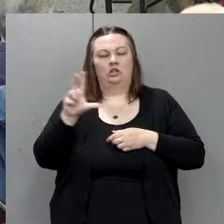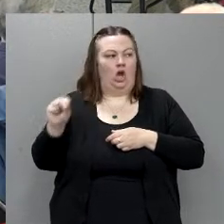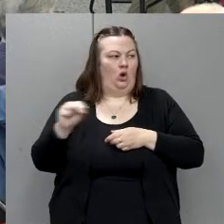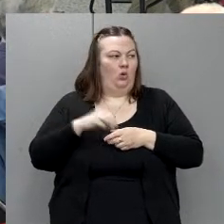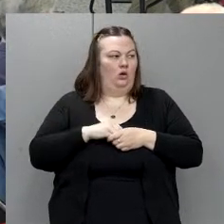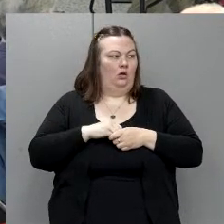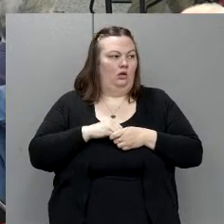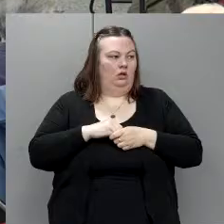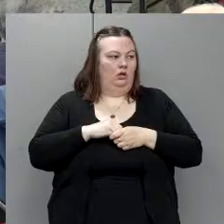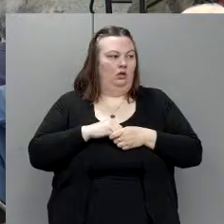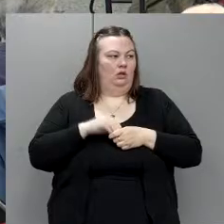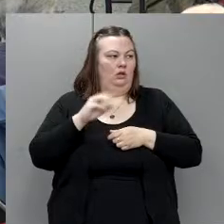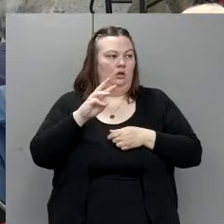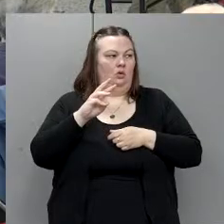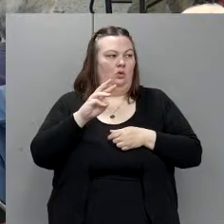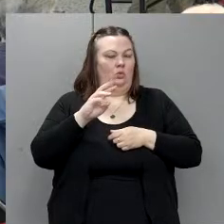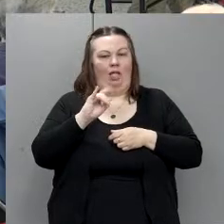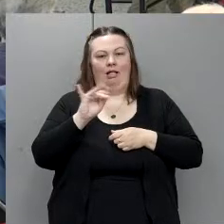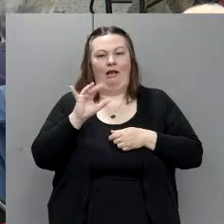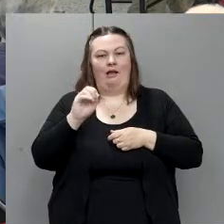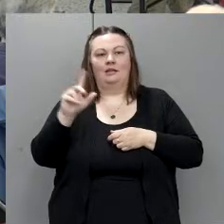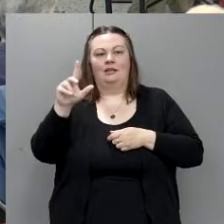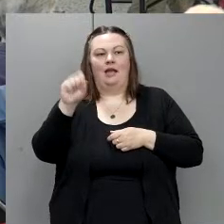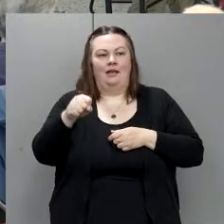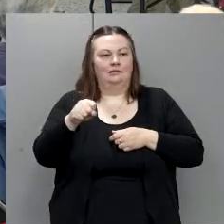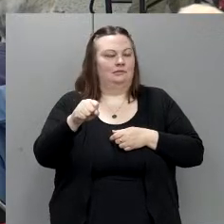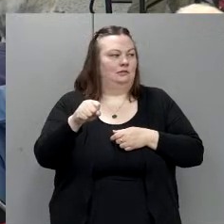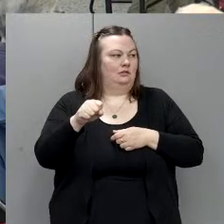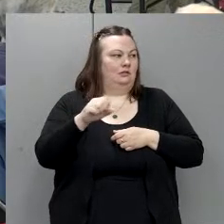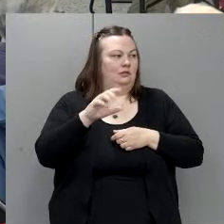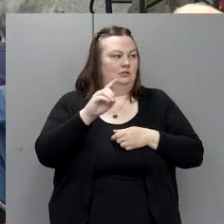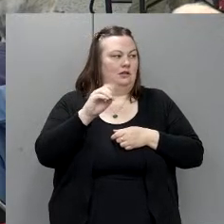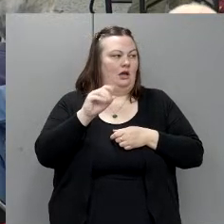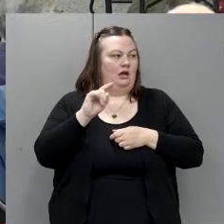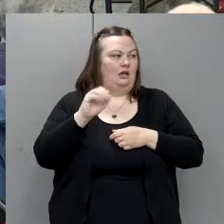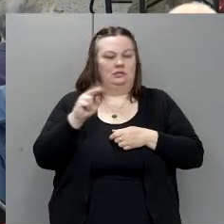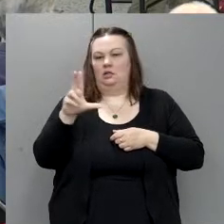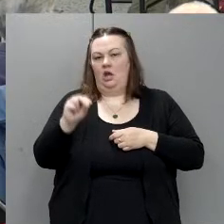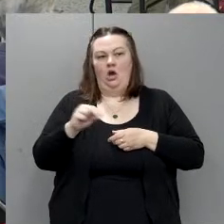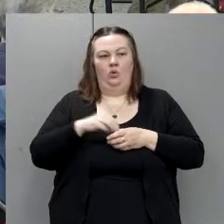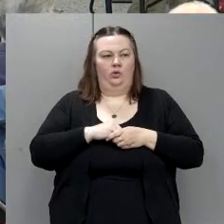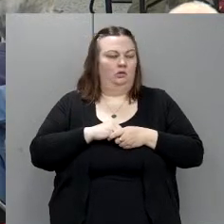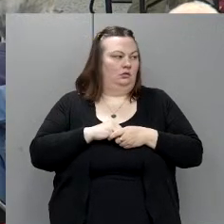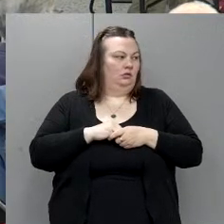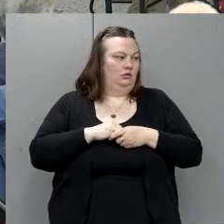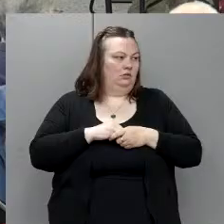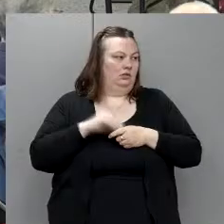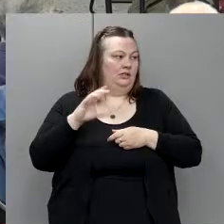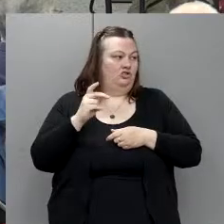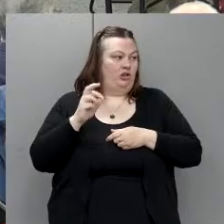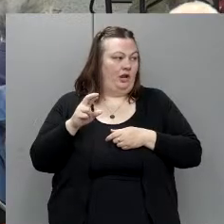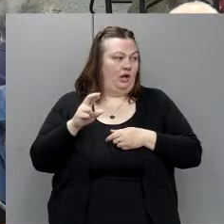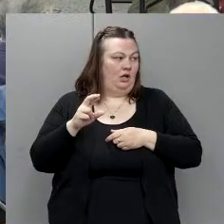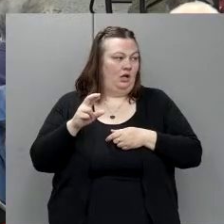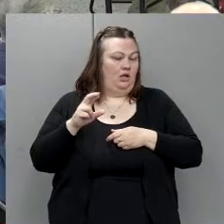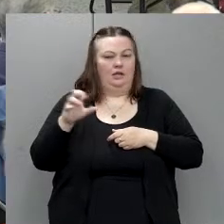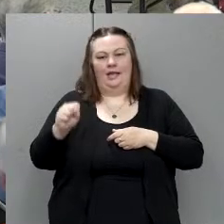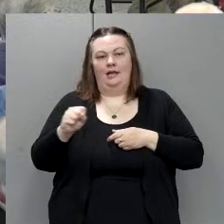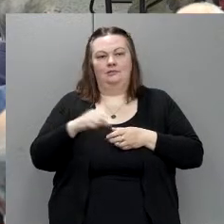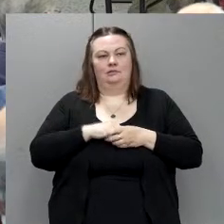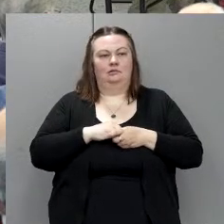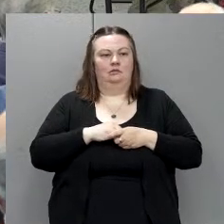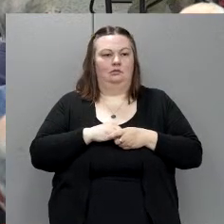No. Trustee Wolcott? Yes. Trustee Dodson? No. Chair Swanson?